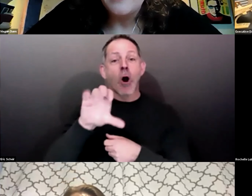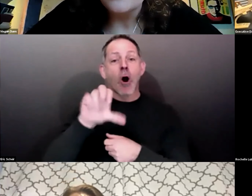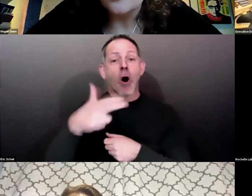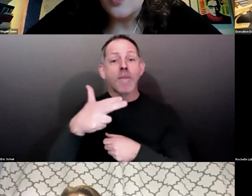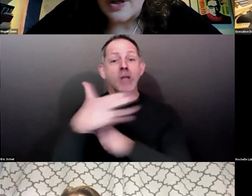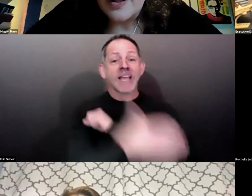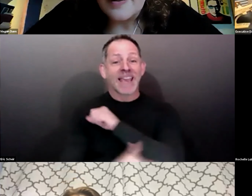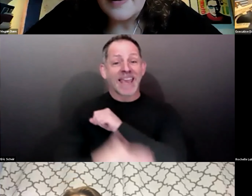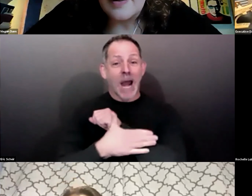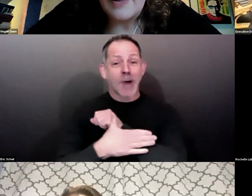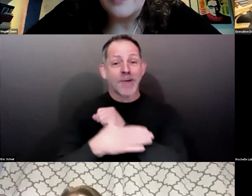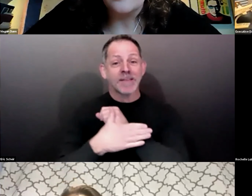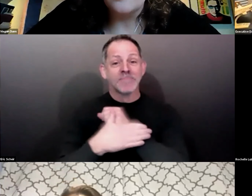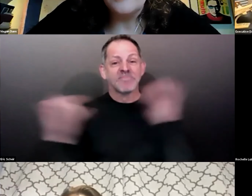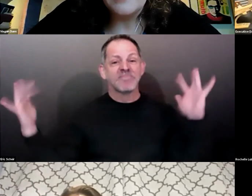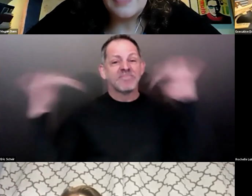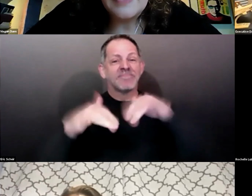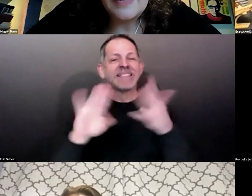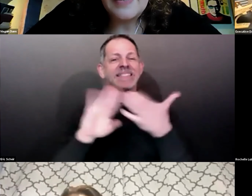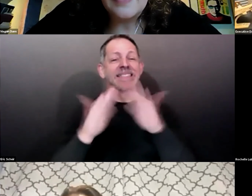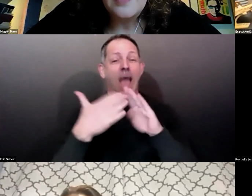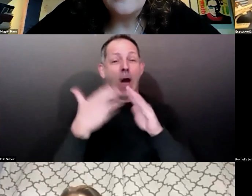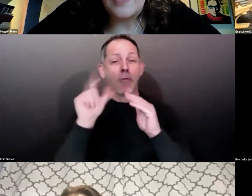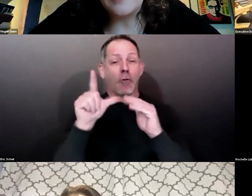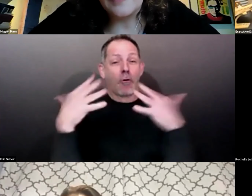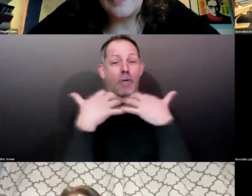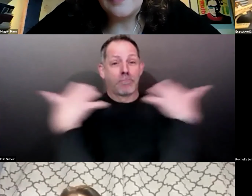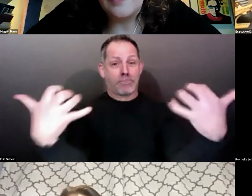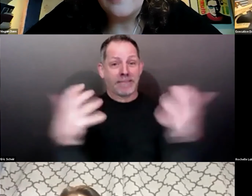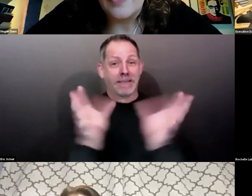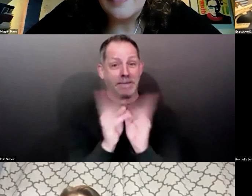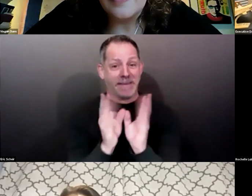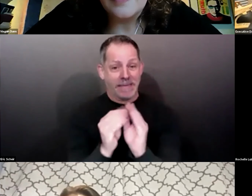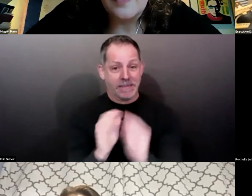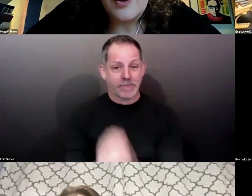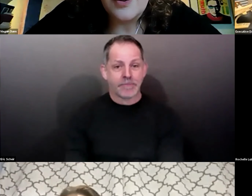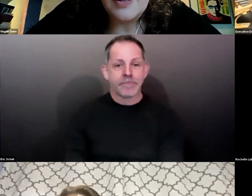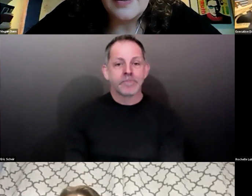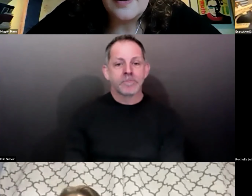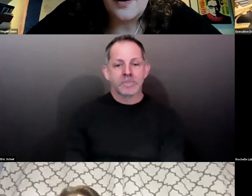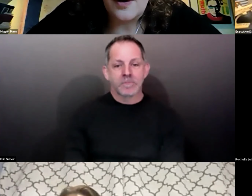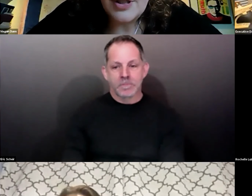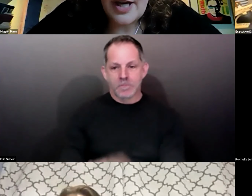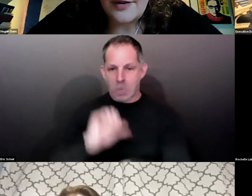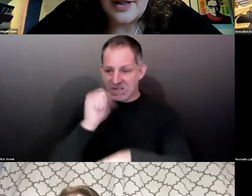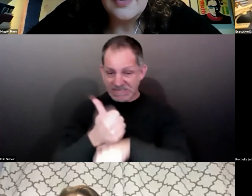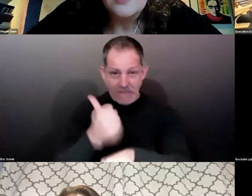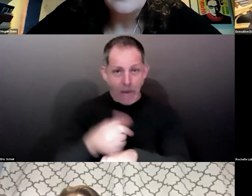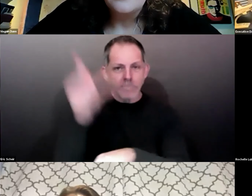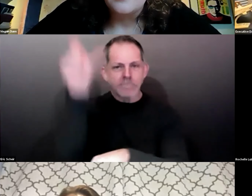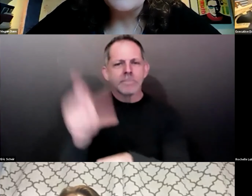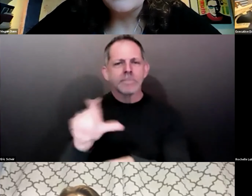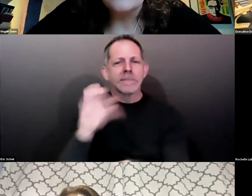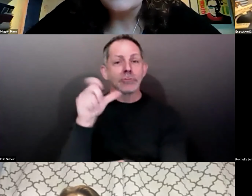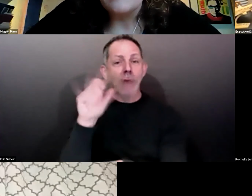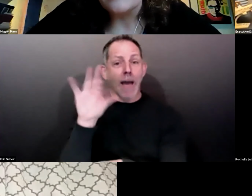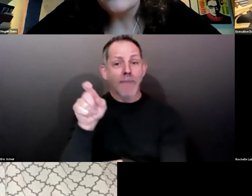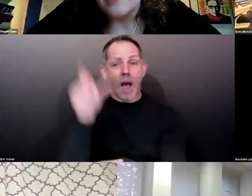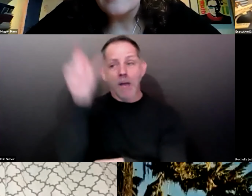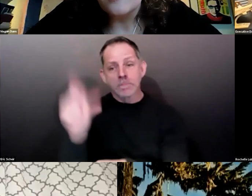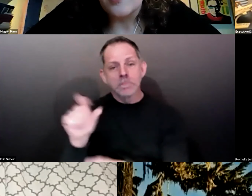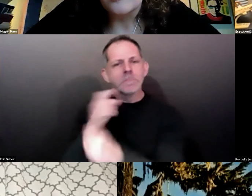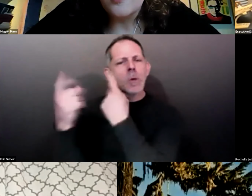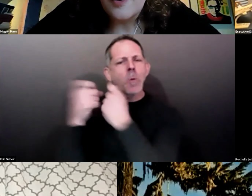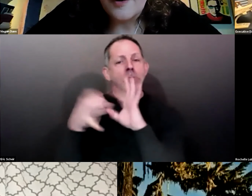help answer questions about the COVID-19 vaccine and vaccine distribution in Snohomish County. I want to give a